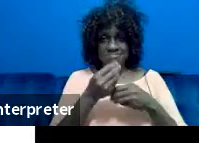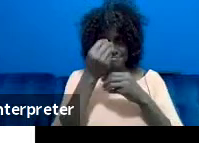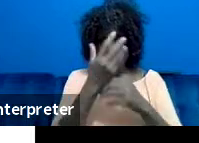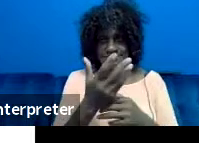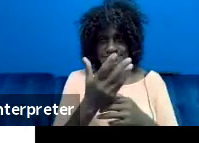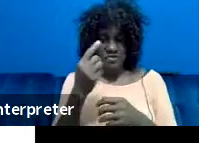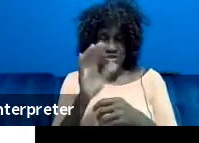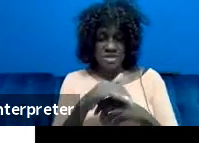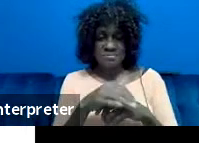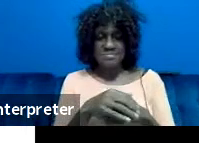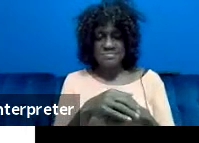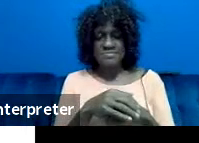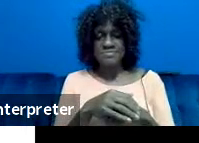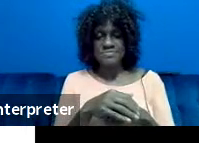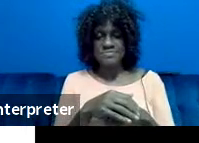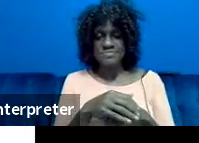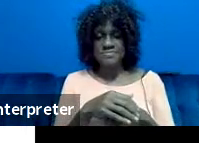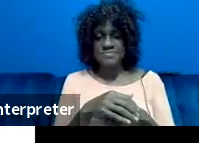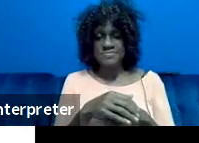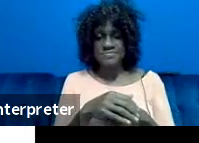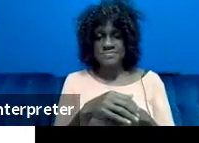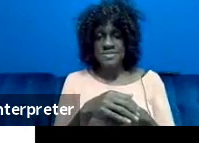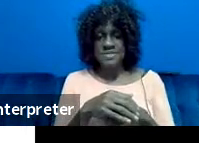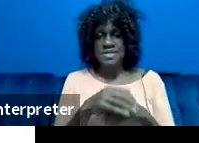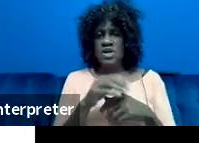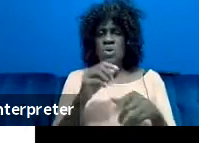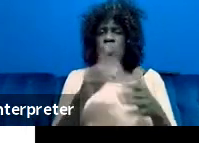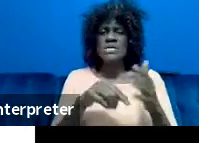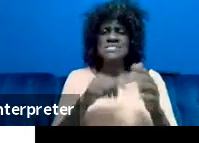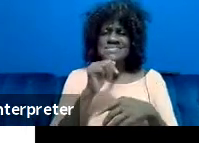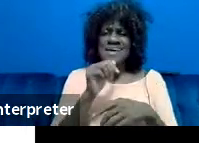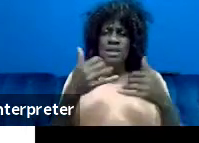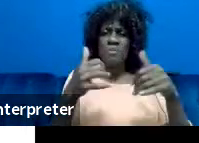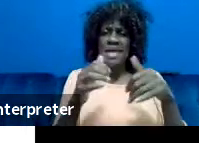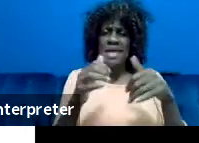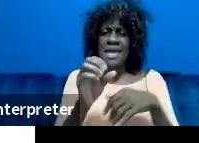areas. So what's not a play component? Well, we say the